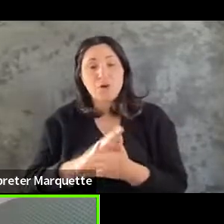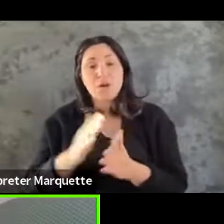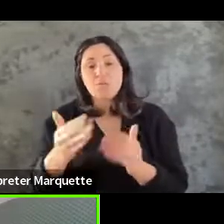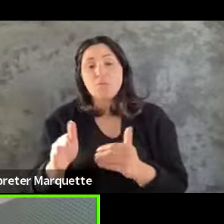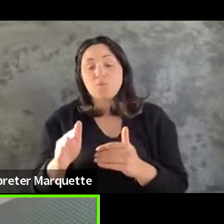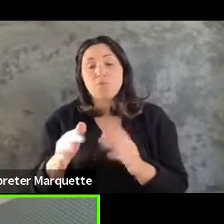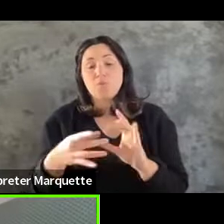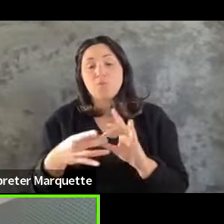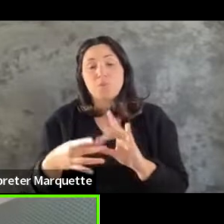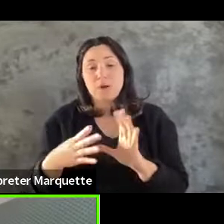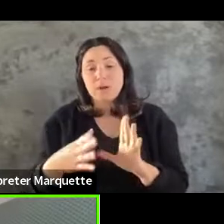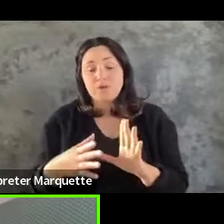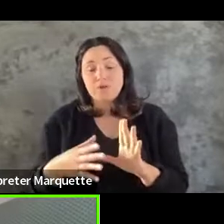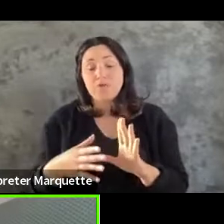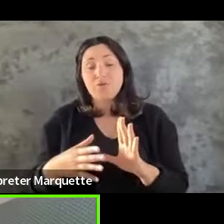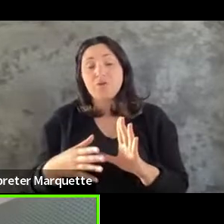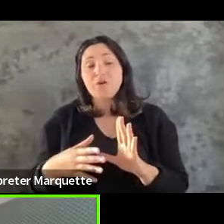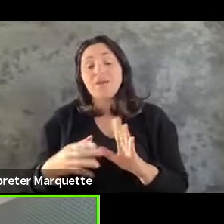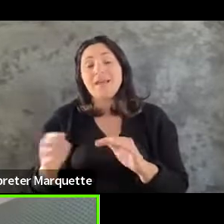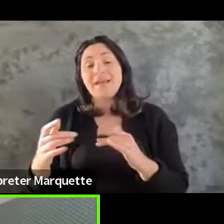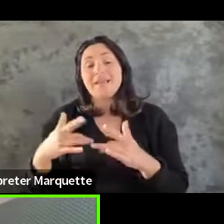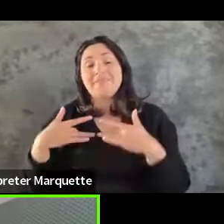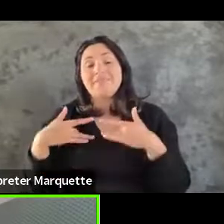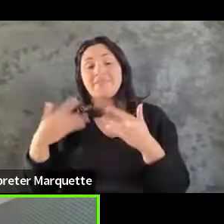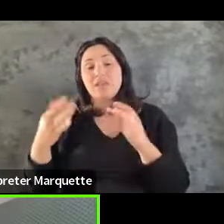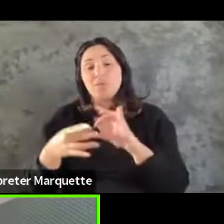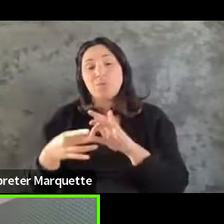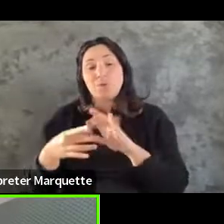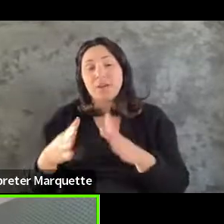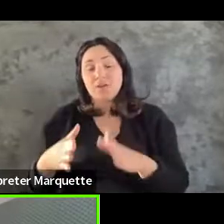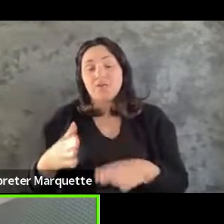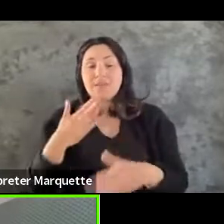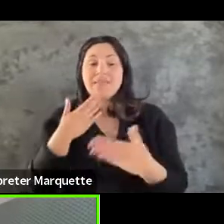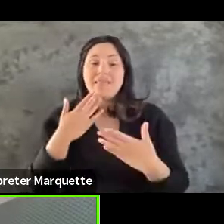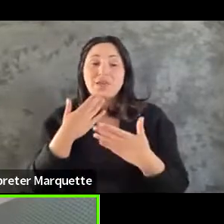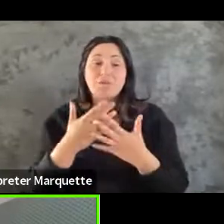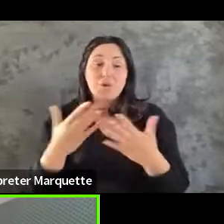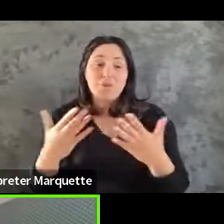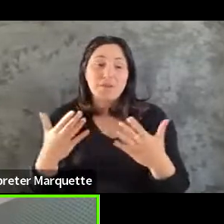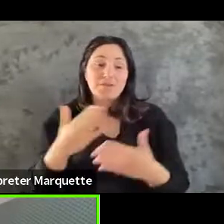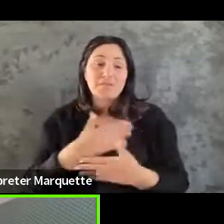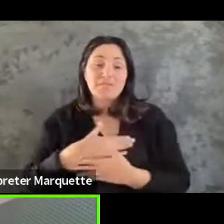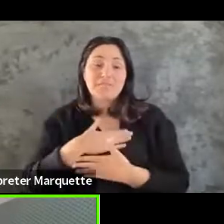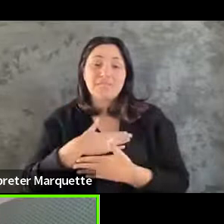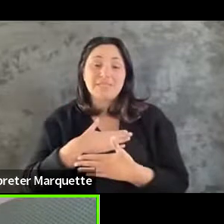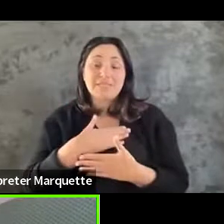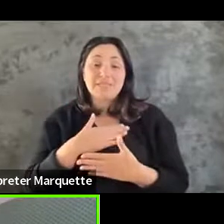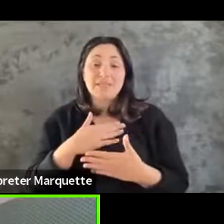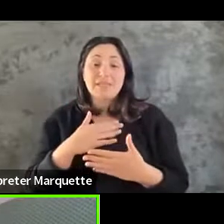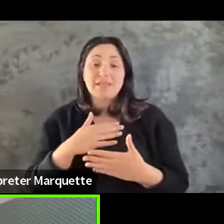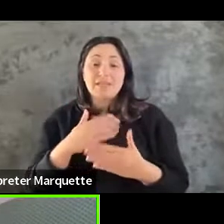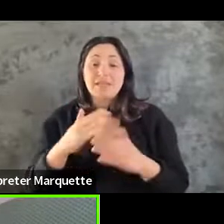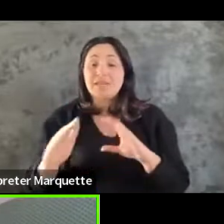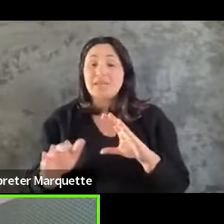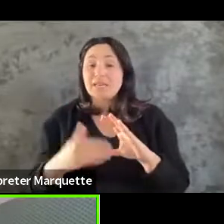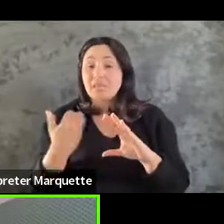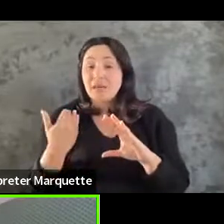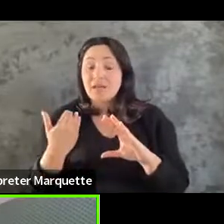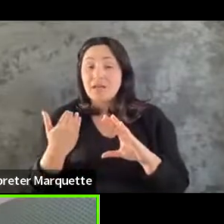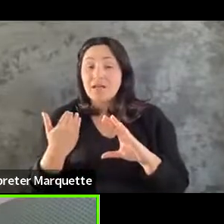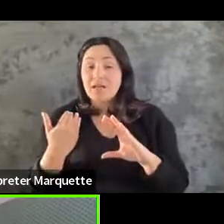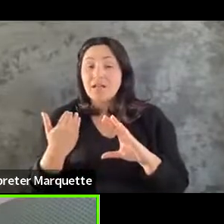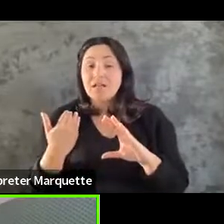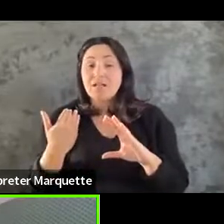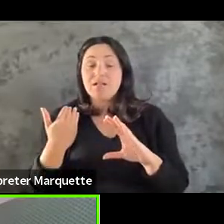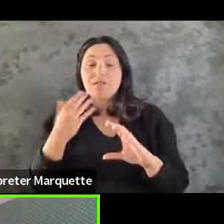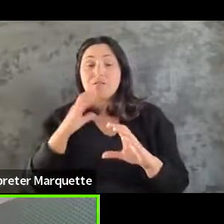coordinator, and we need an event coordinator. Thank you so much. Please, please, please email us to